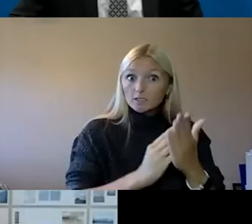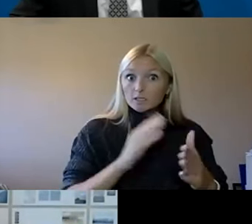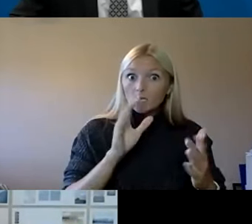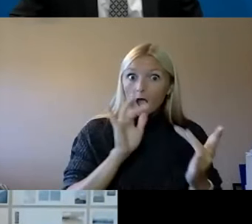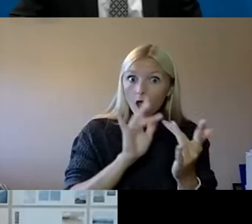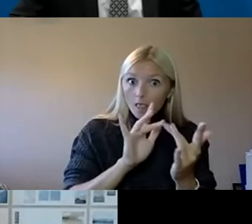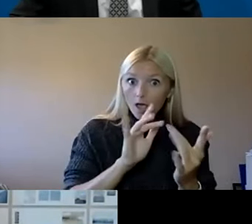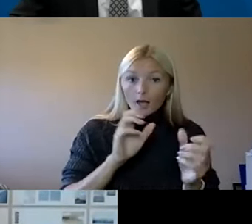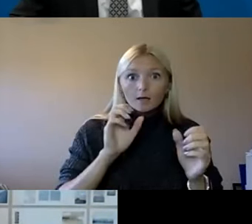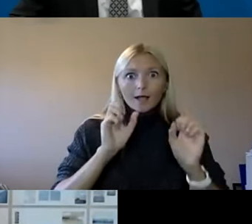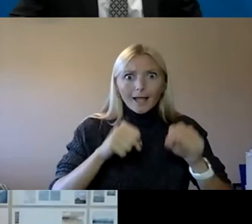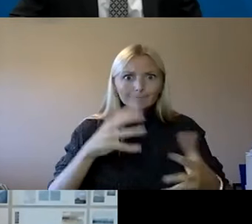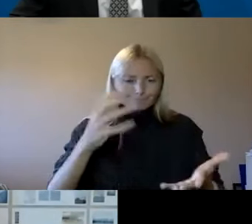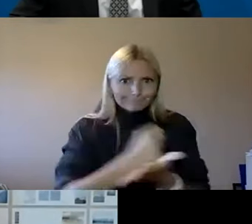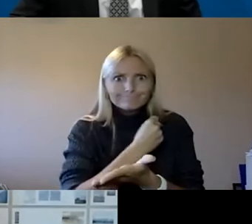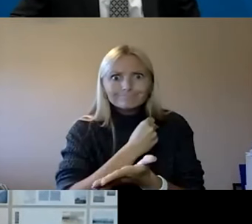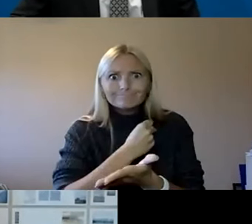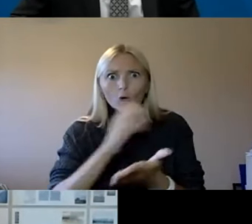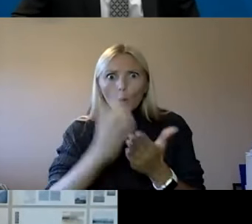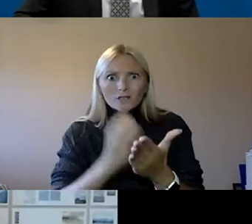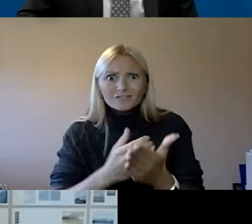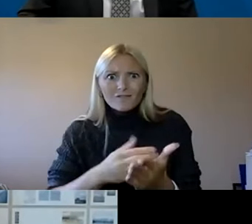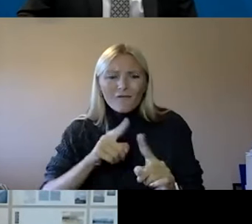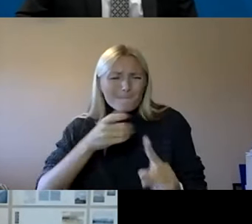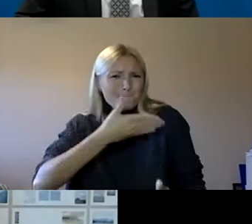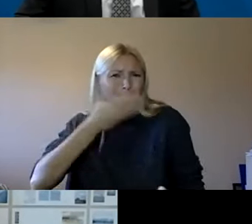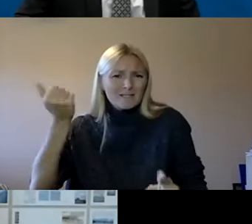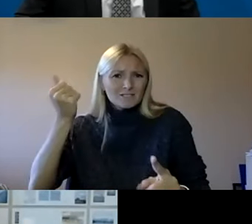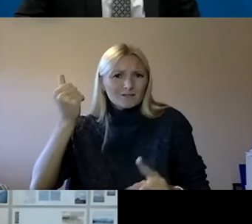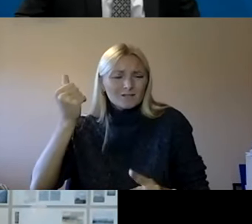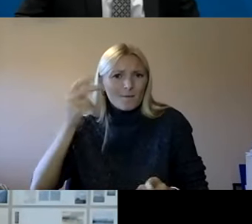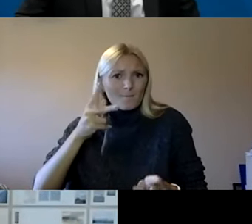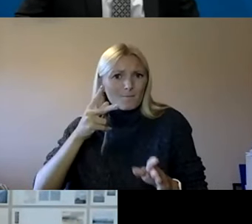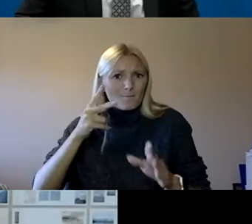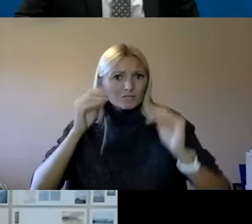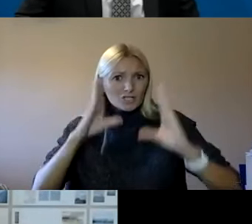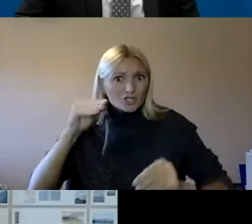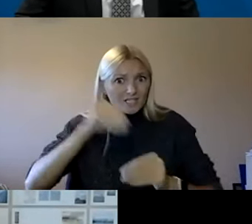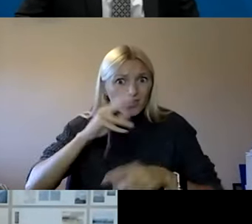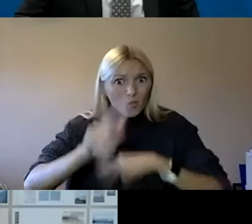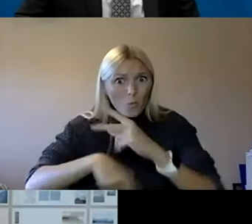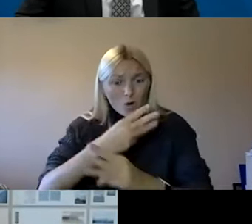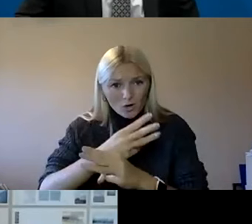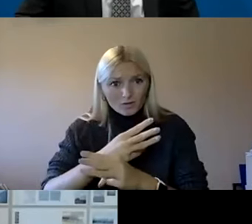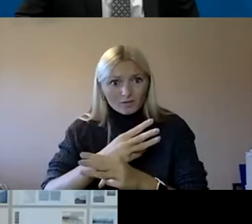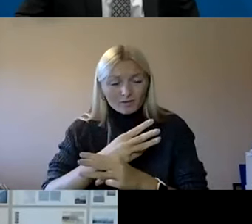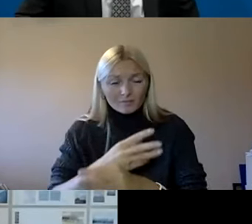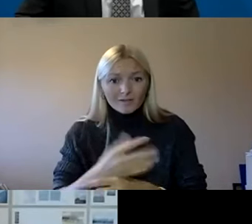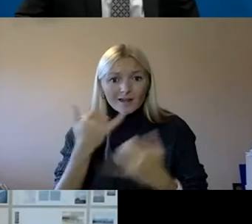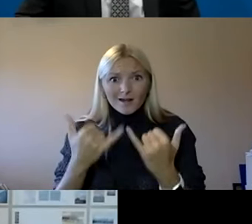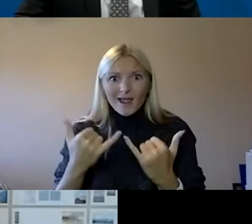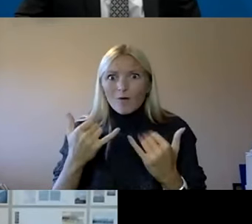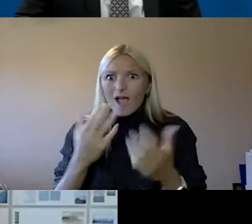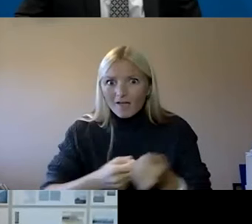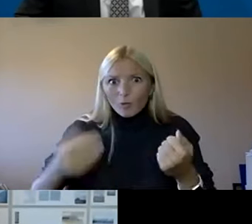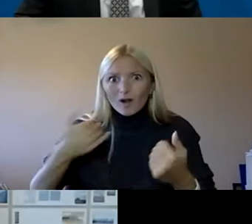courses from the best professors and the best from anywhere in the world. And it's going to become a level playing field where everybody is going to